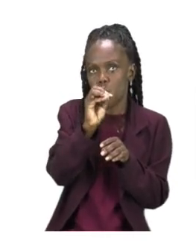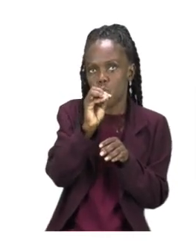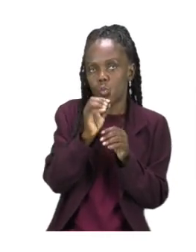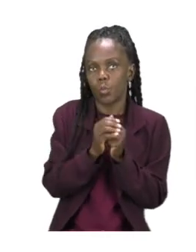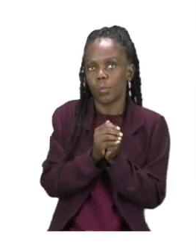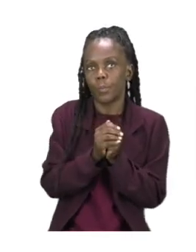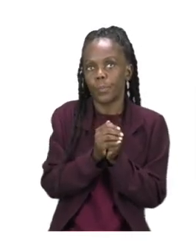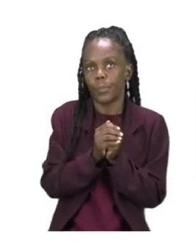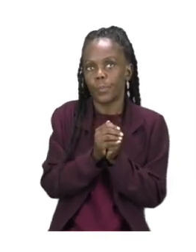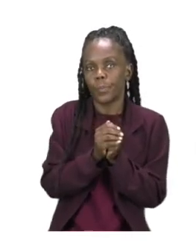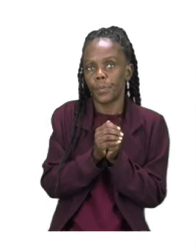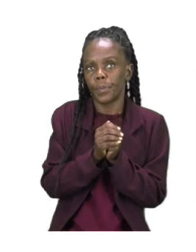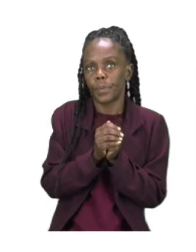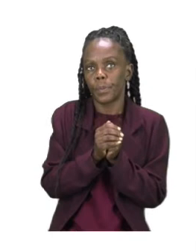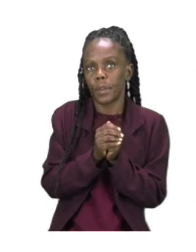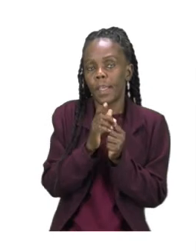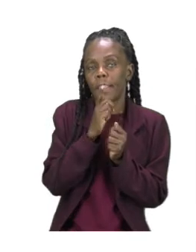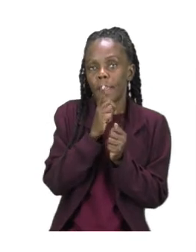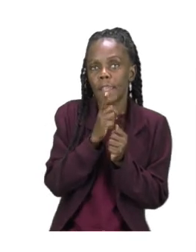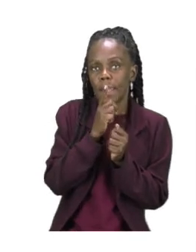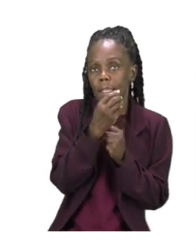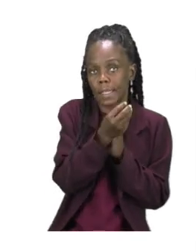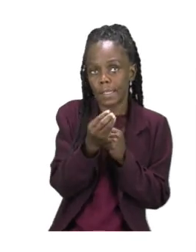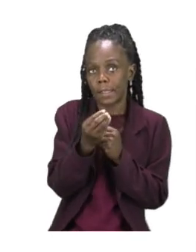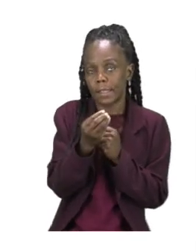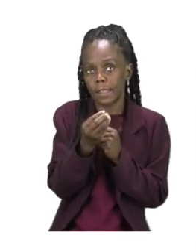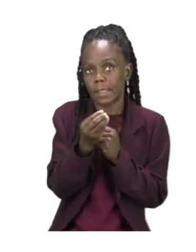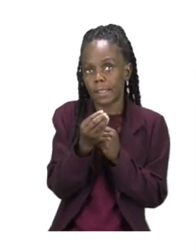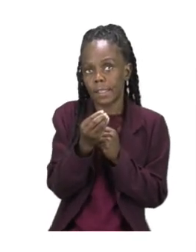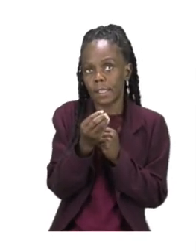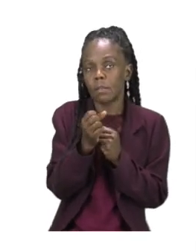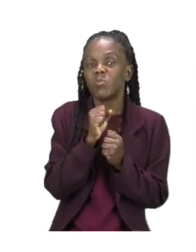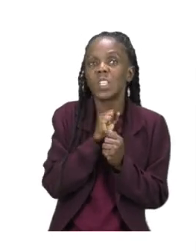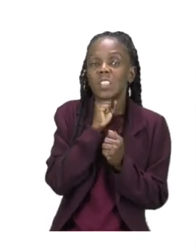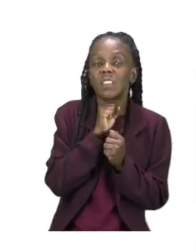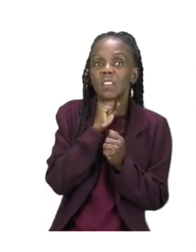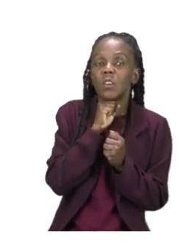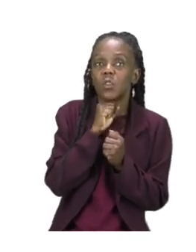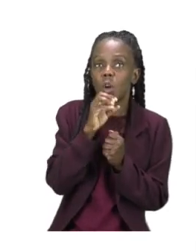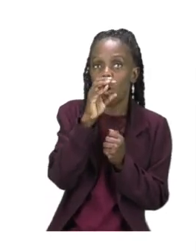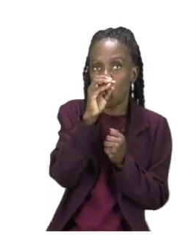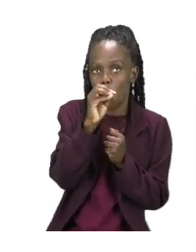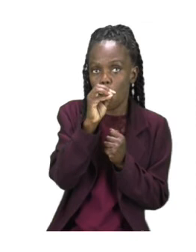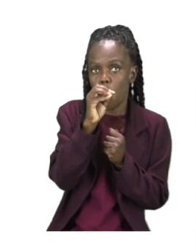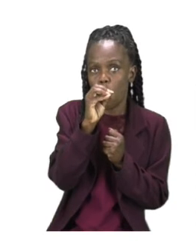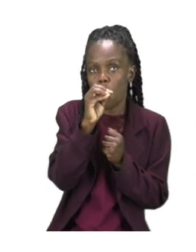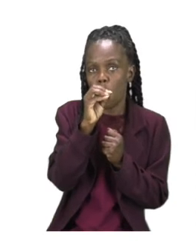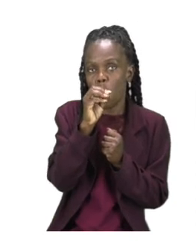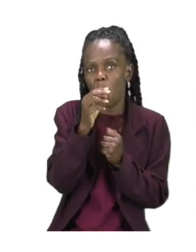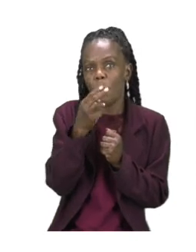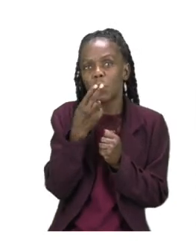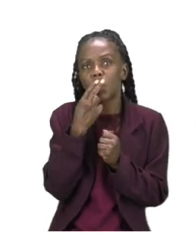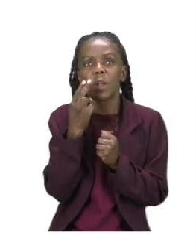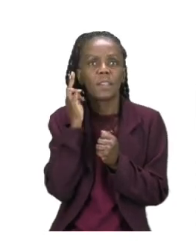O. O. Now, it is going to be our job to color in the big